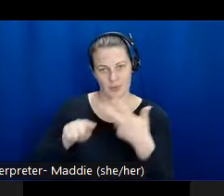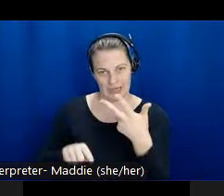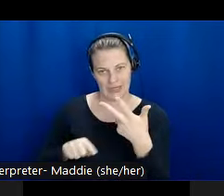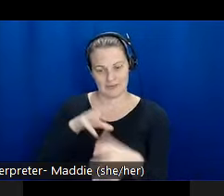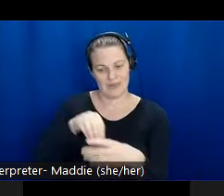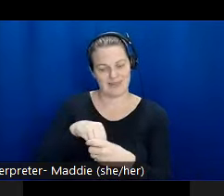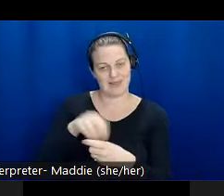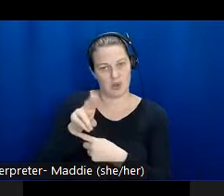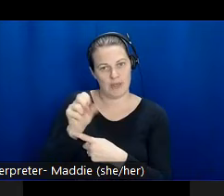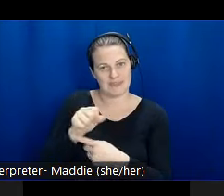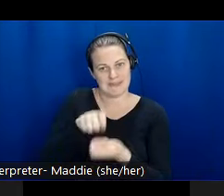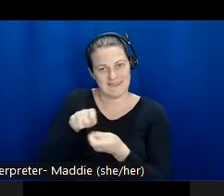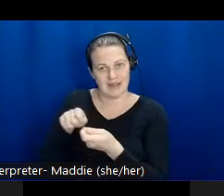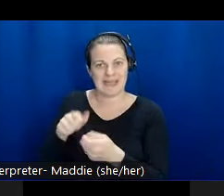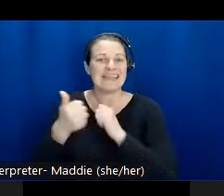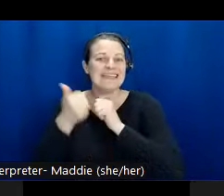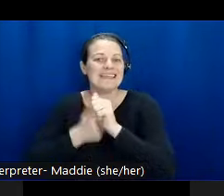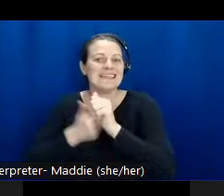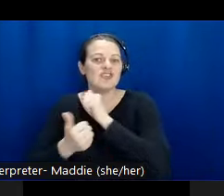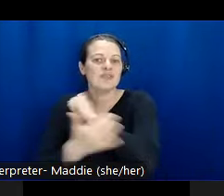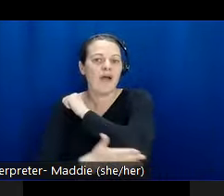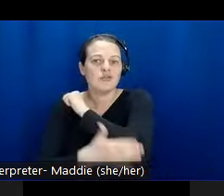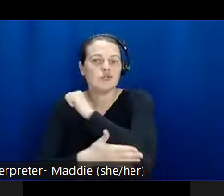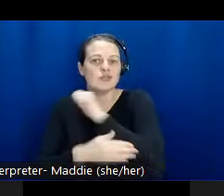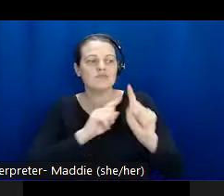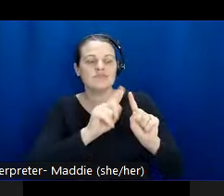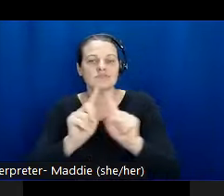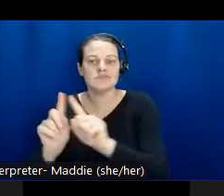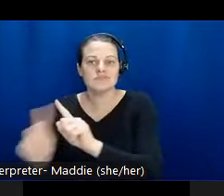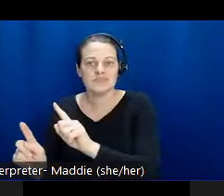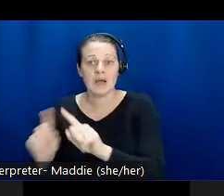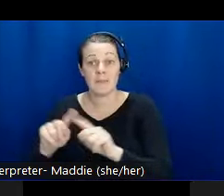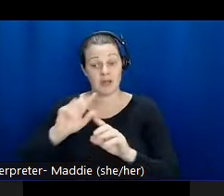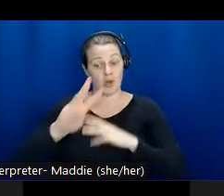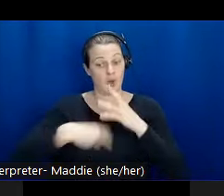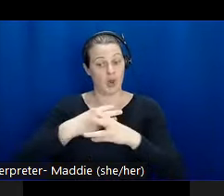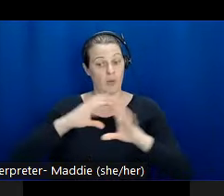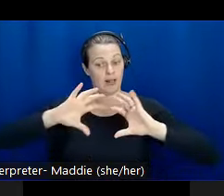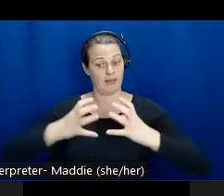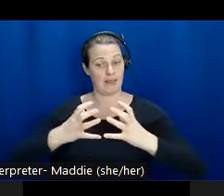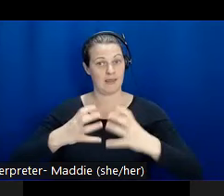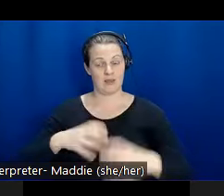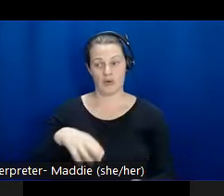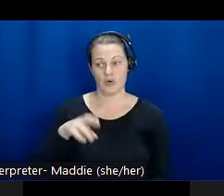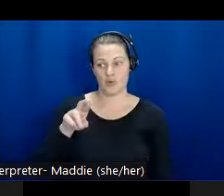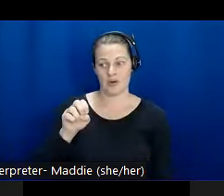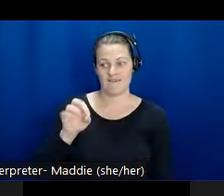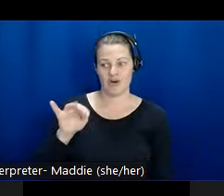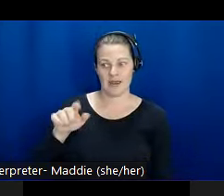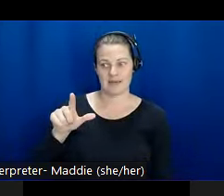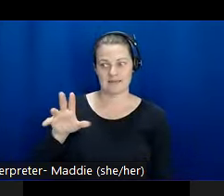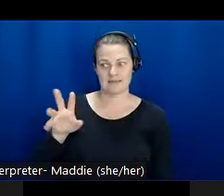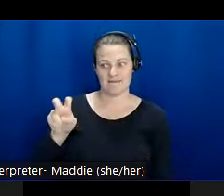from country to country. Globally, refractive error and cataracts remain the leading cause of